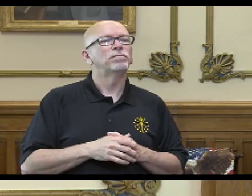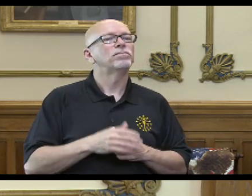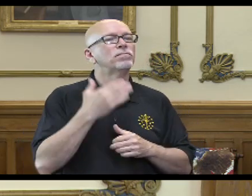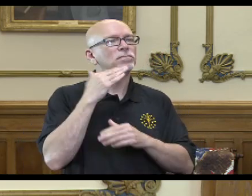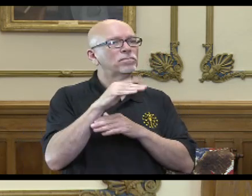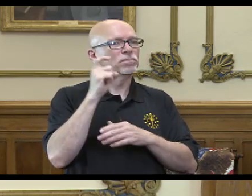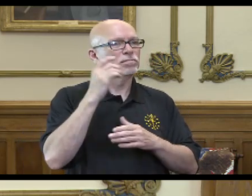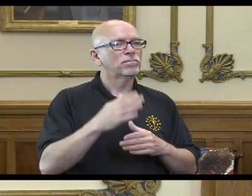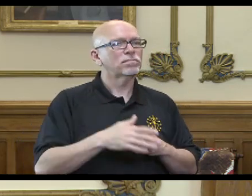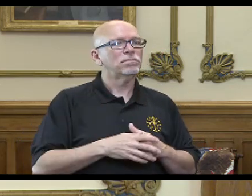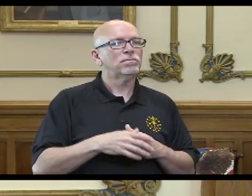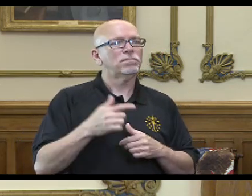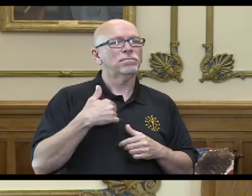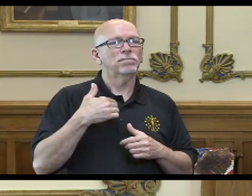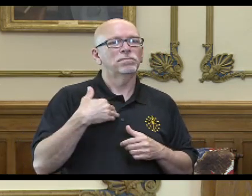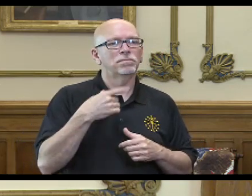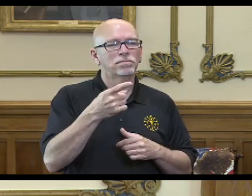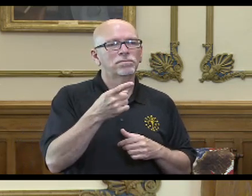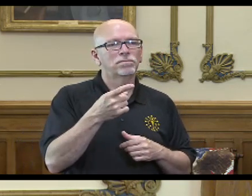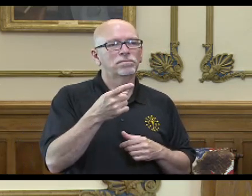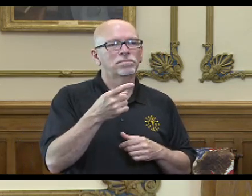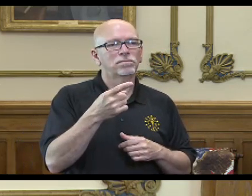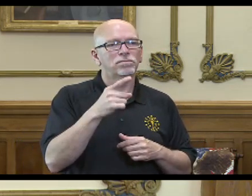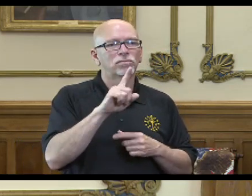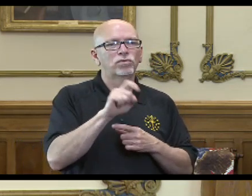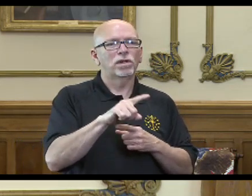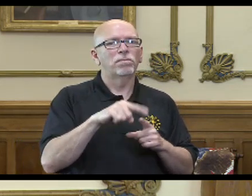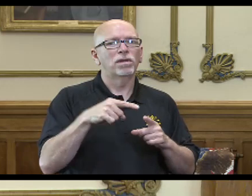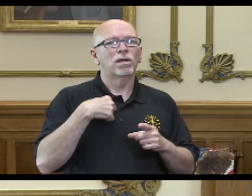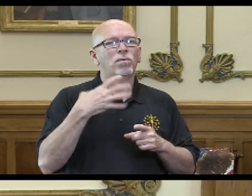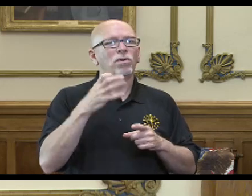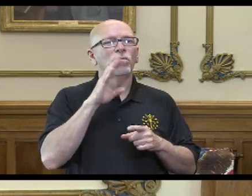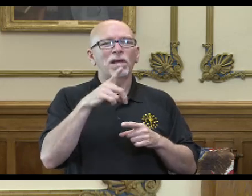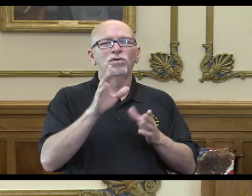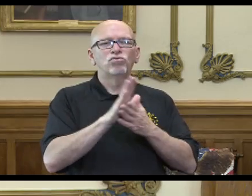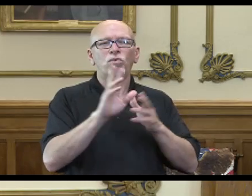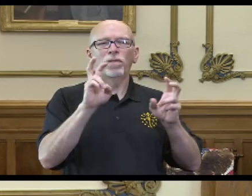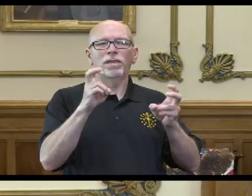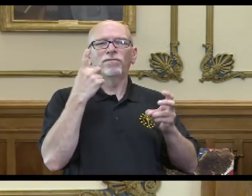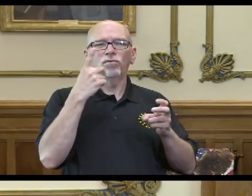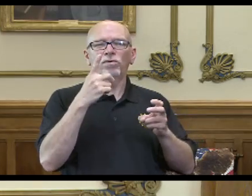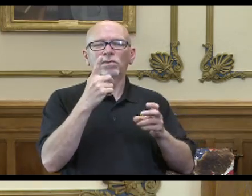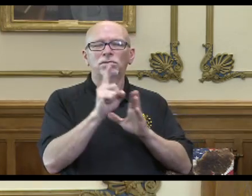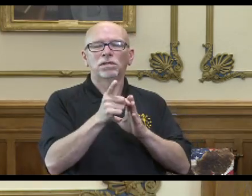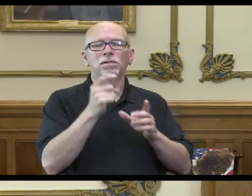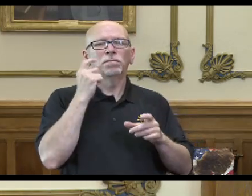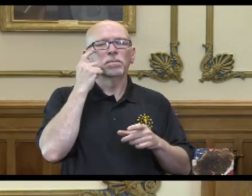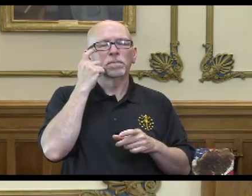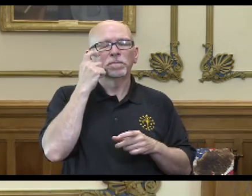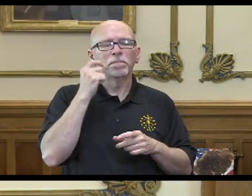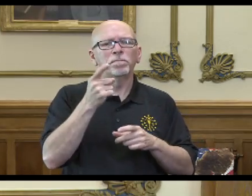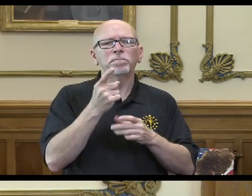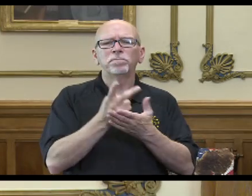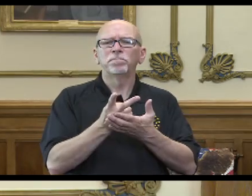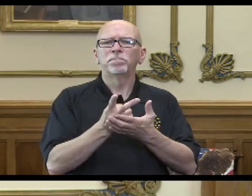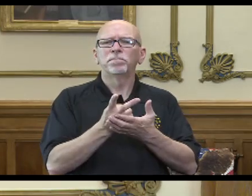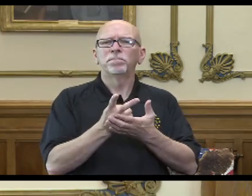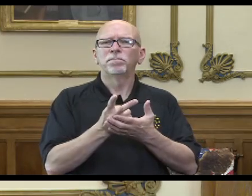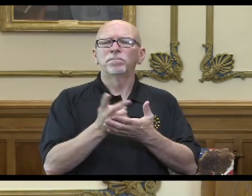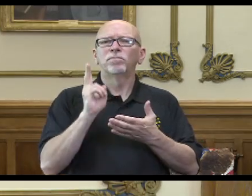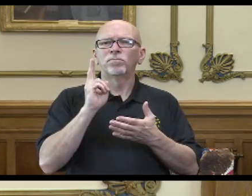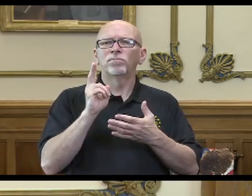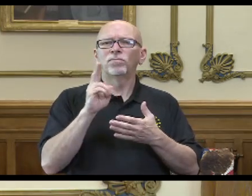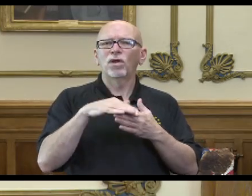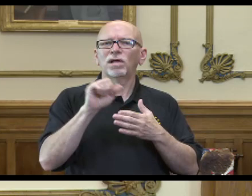afternoon, Governor. I had a second question as well, but I wanted to stay on the schools theme for a second. A couple of weeks back when we entered stage